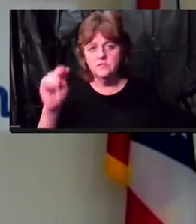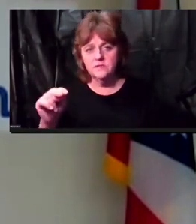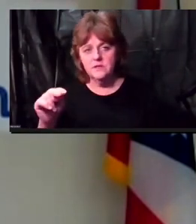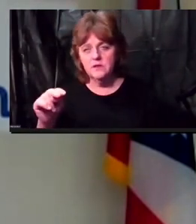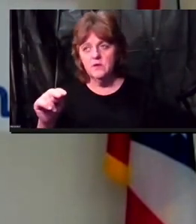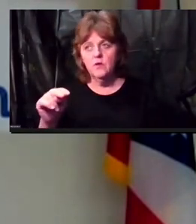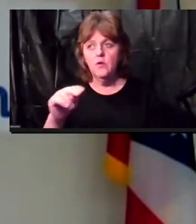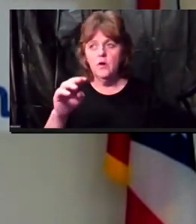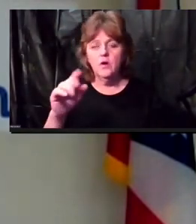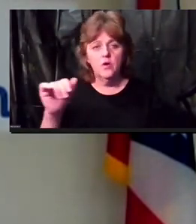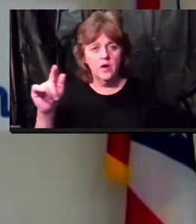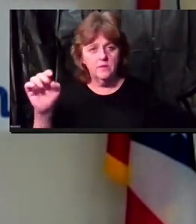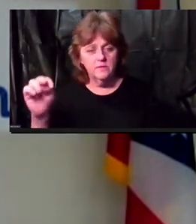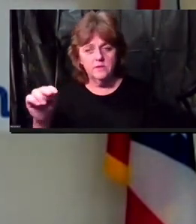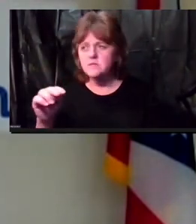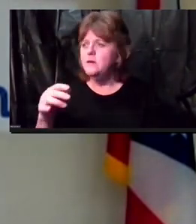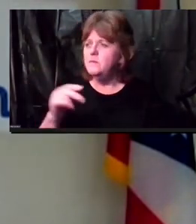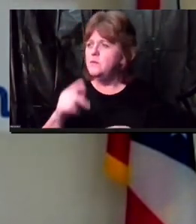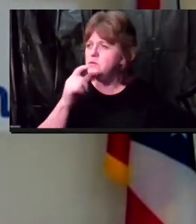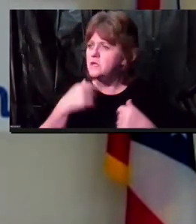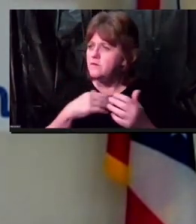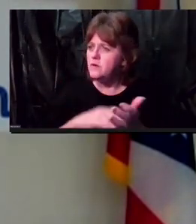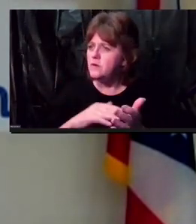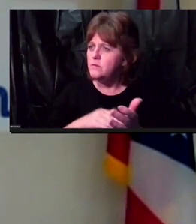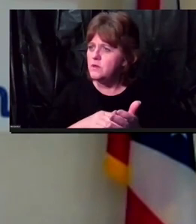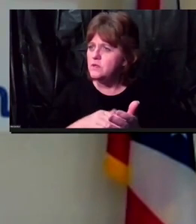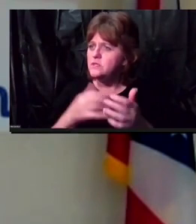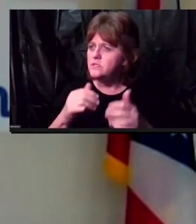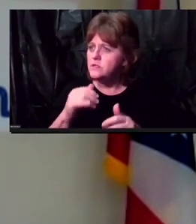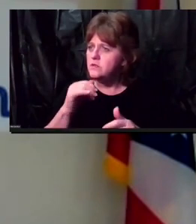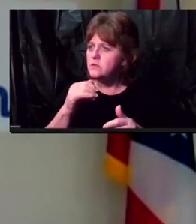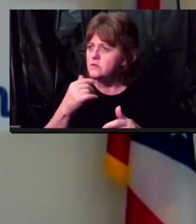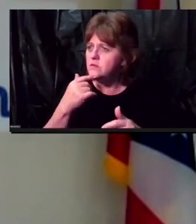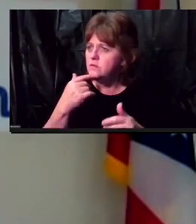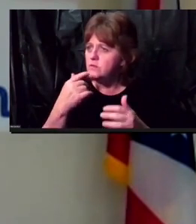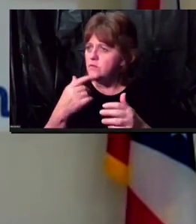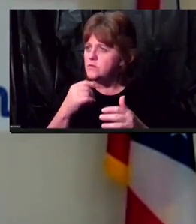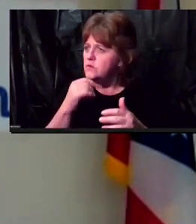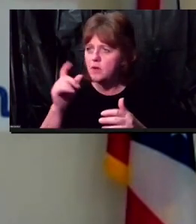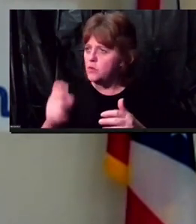medical exemption still exempt from wearing the mask mandate?